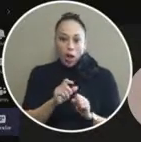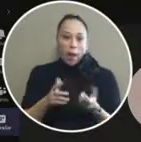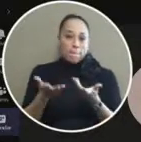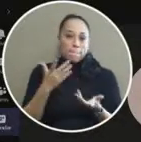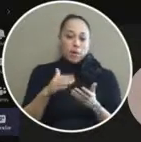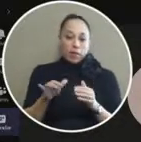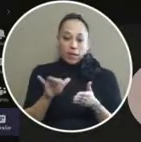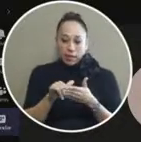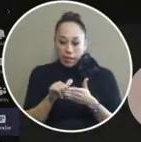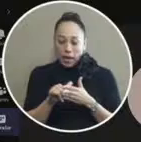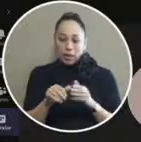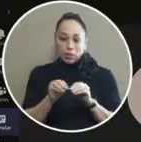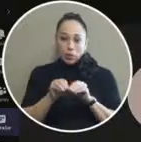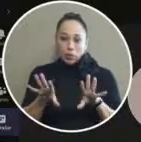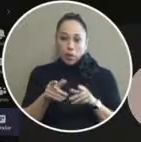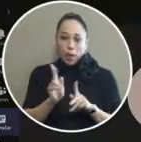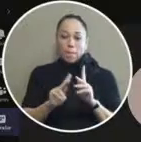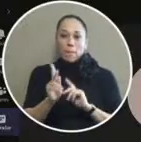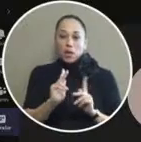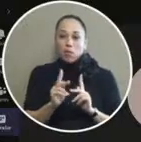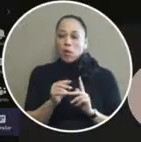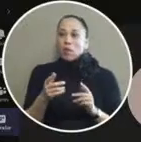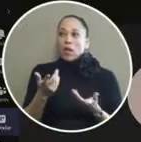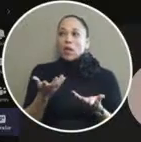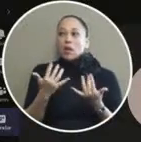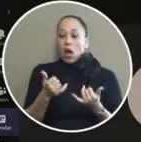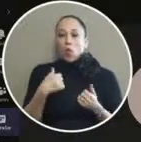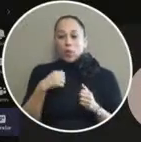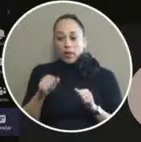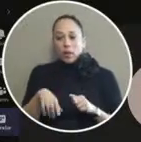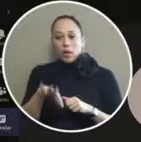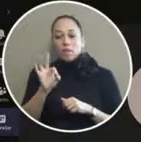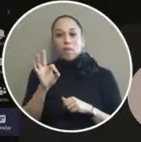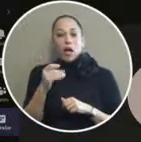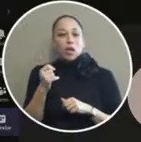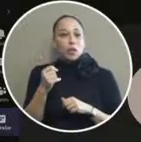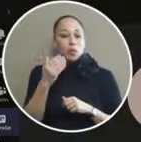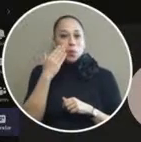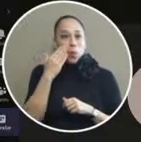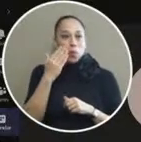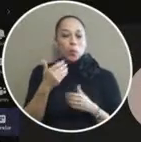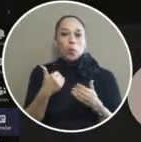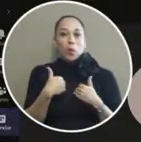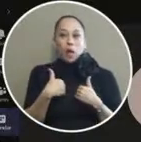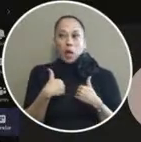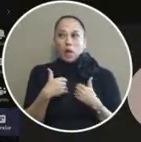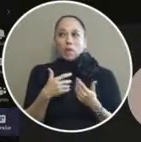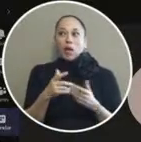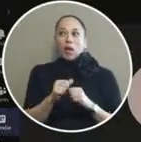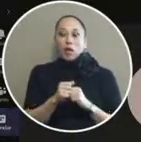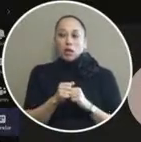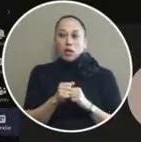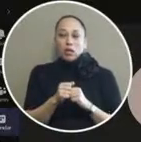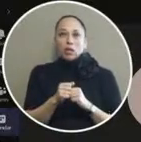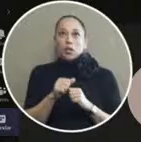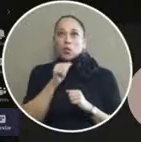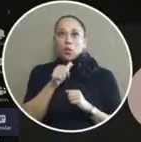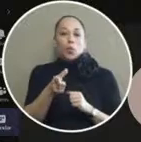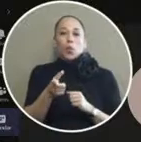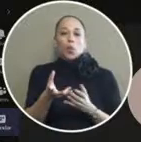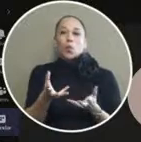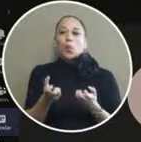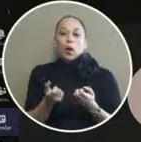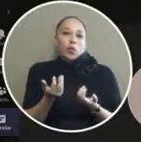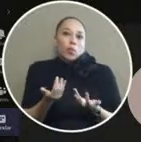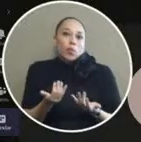while they're waiting for those test results. We've all been there when we're waiting to find out if we have, you know, if it's strep throat or whatever else. You don't want